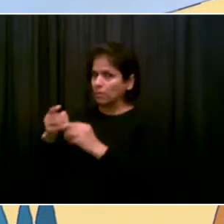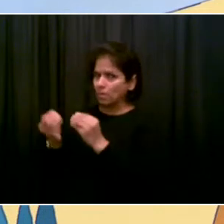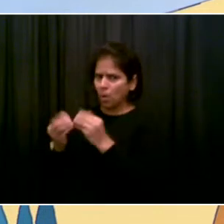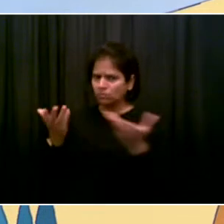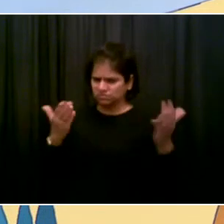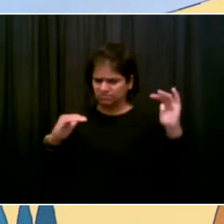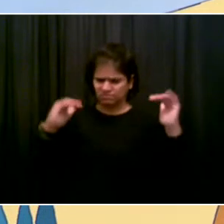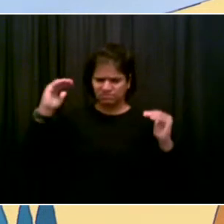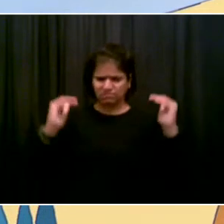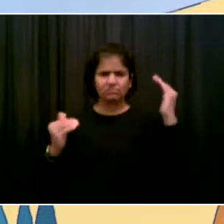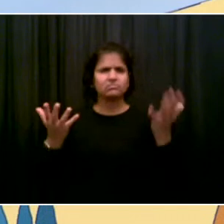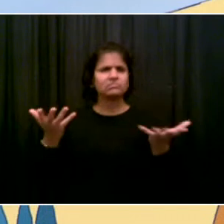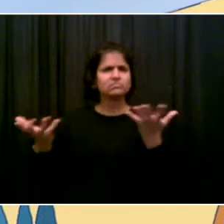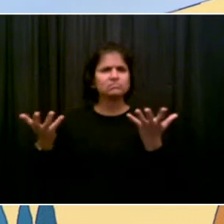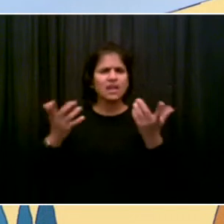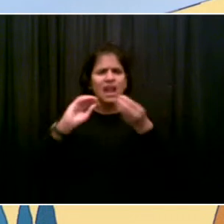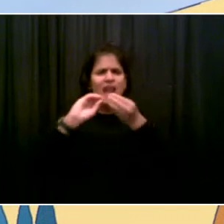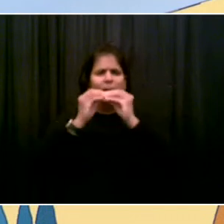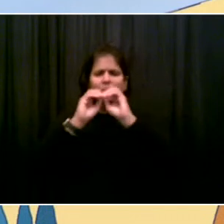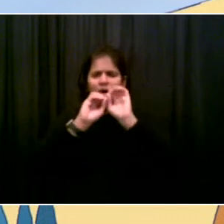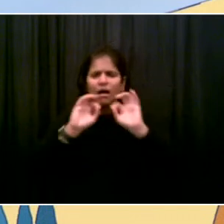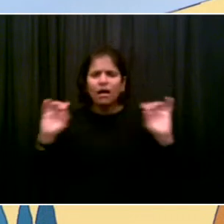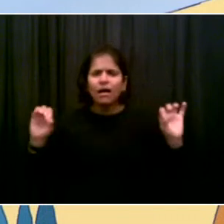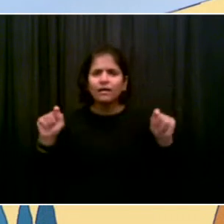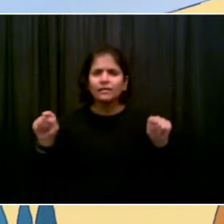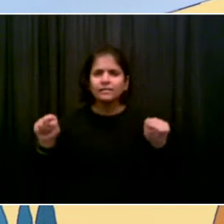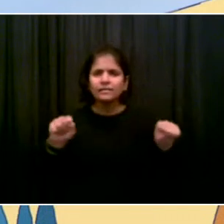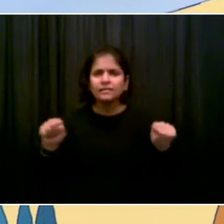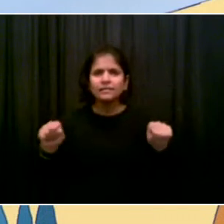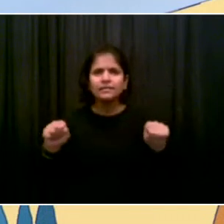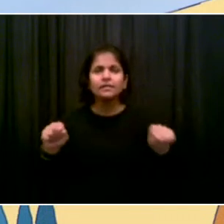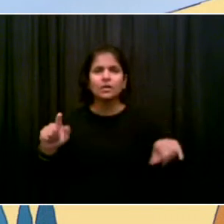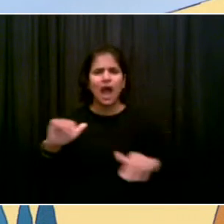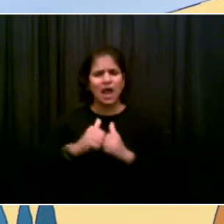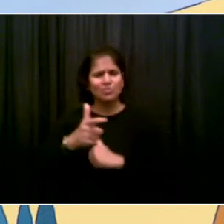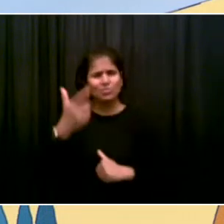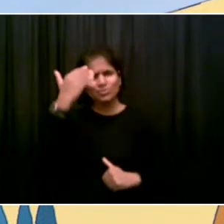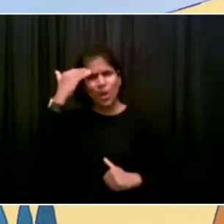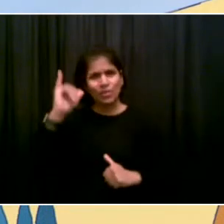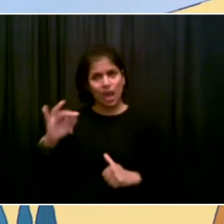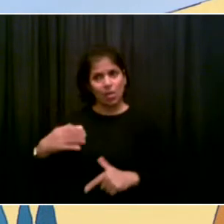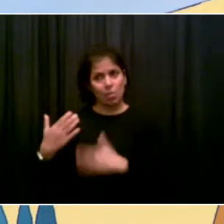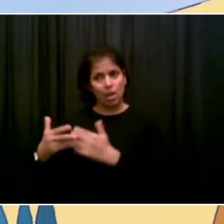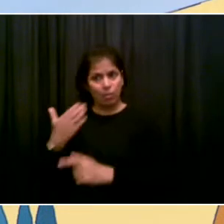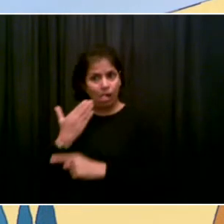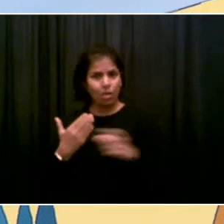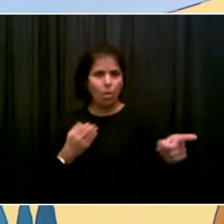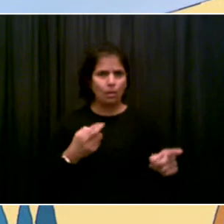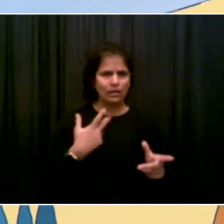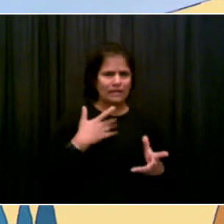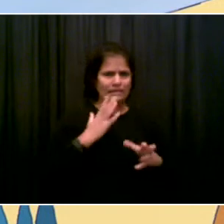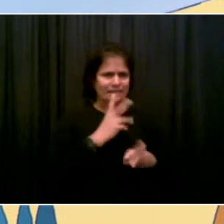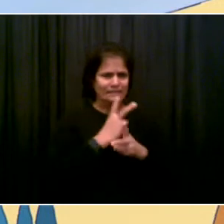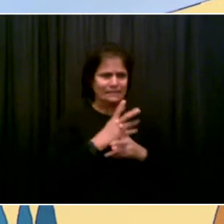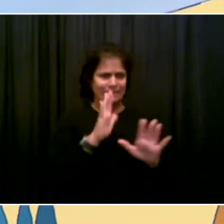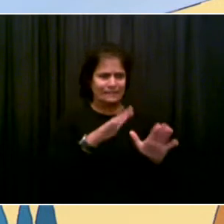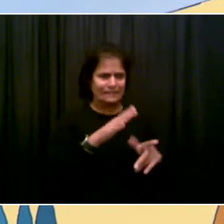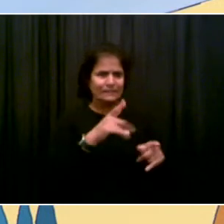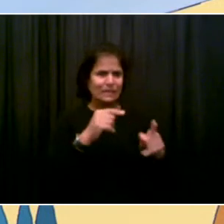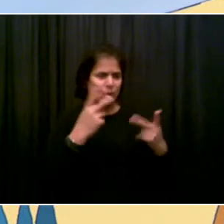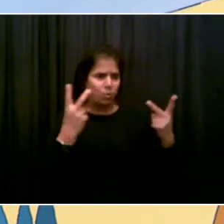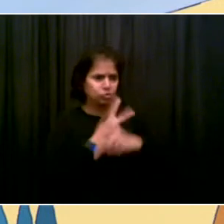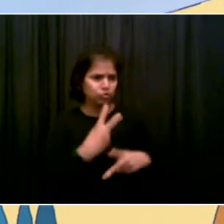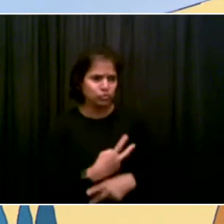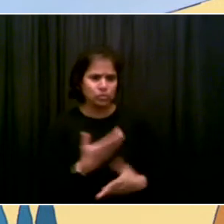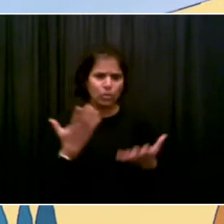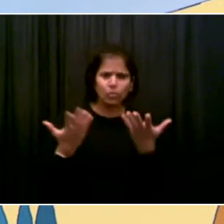see if we're in good shape or deteriorating shape getting into the colder months here? I'll start before the health experts and say, because I want to